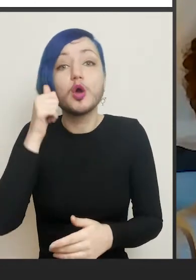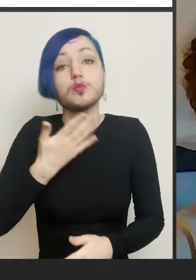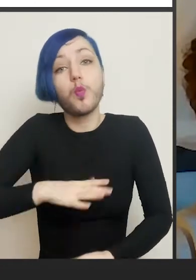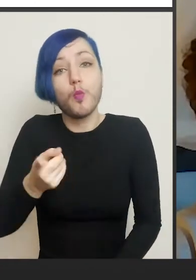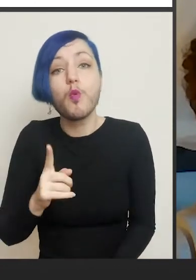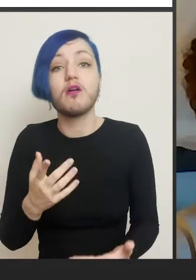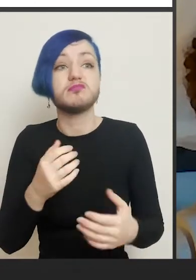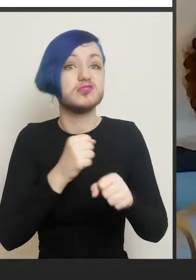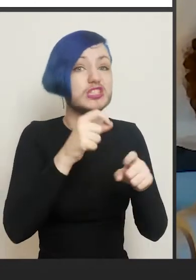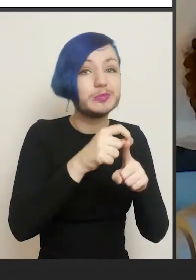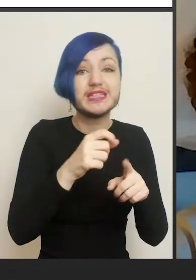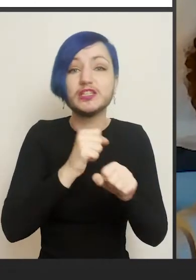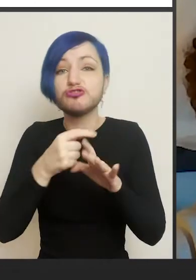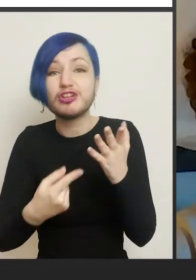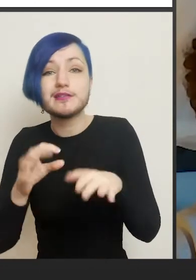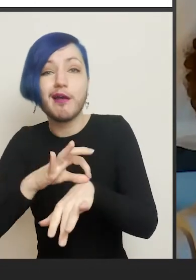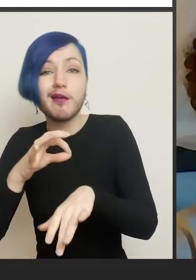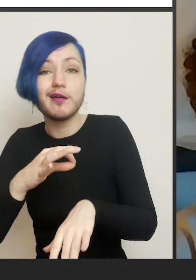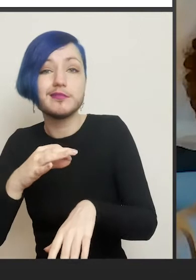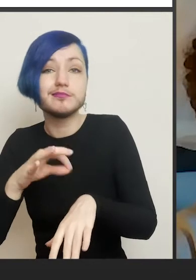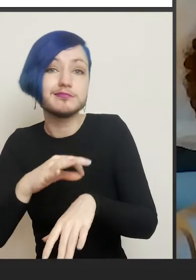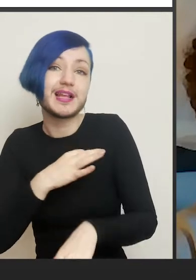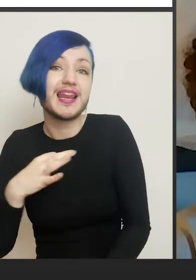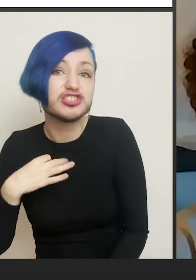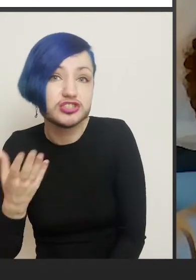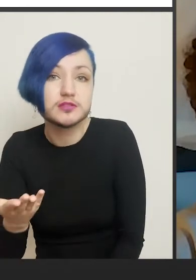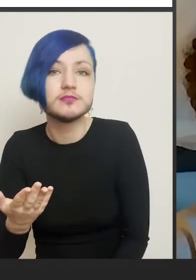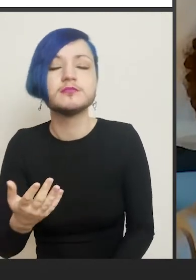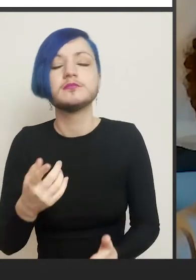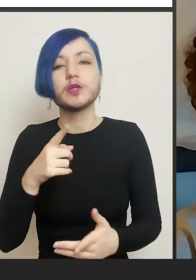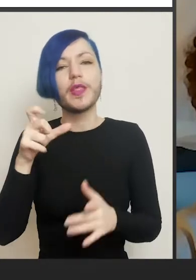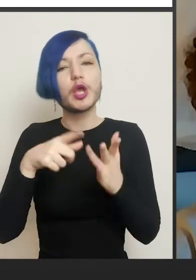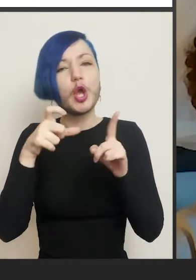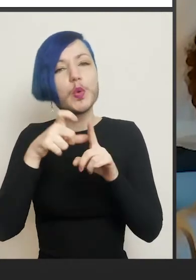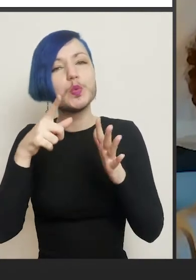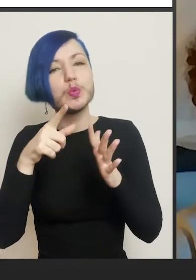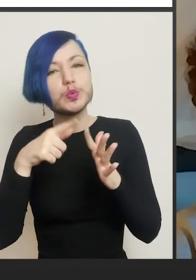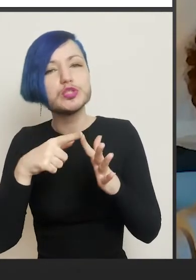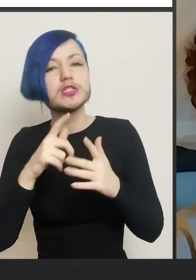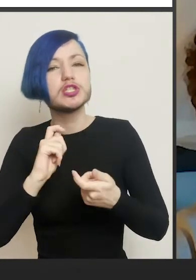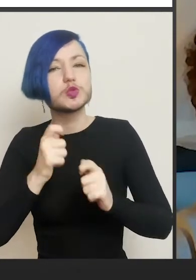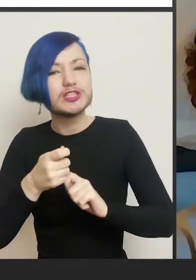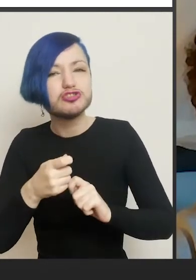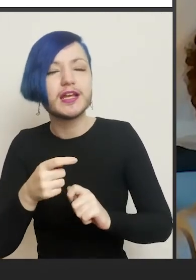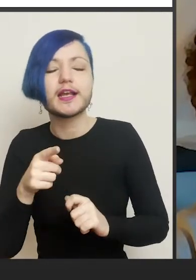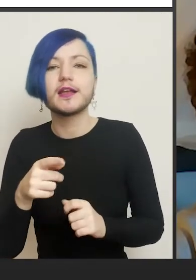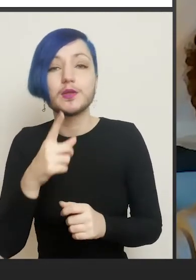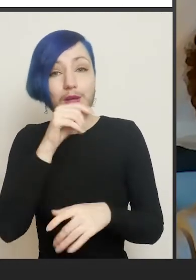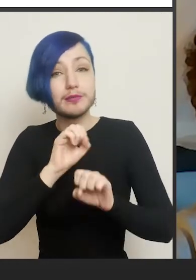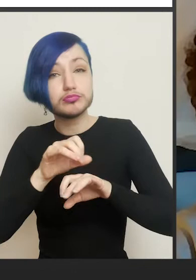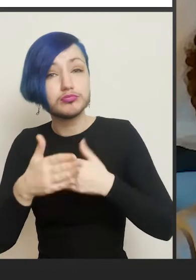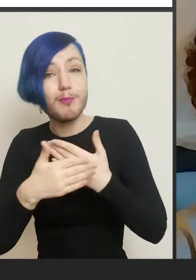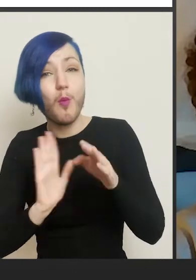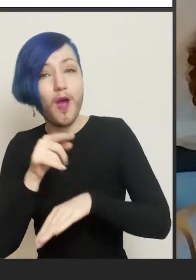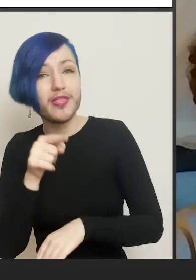or a general clinician, this idea of you talked about this idea of code switching, and I'd like you to talk a bit more about